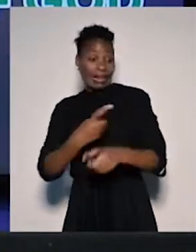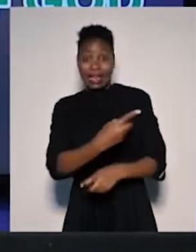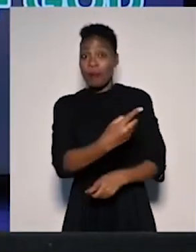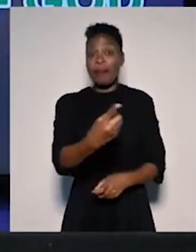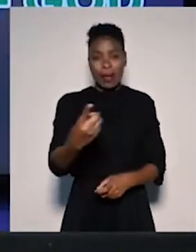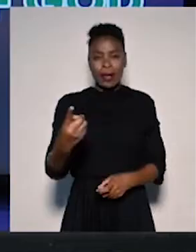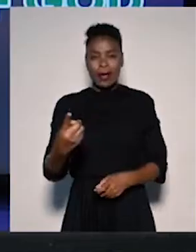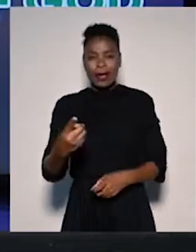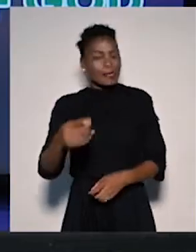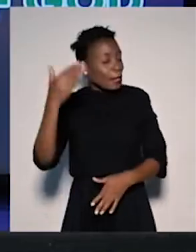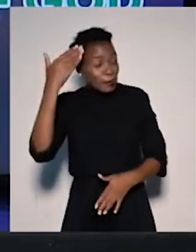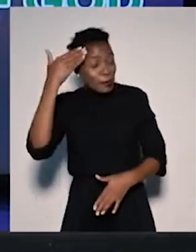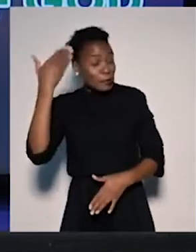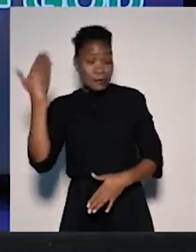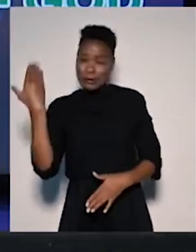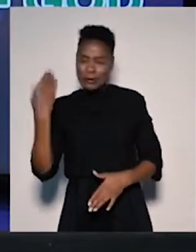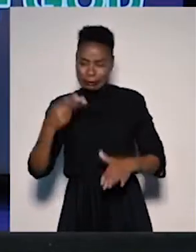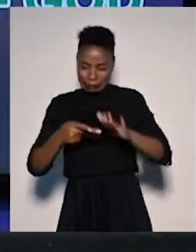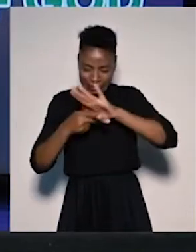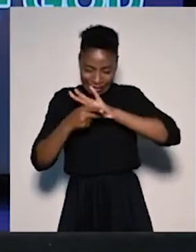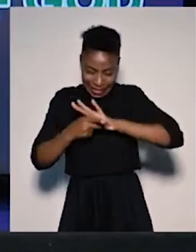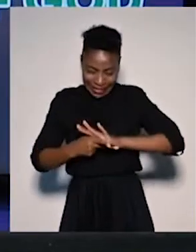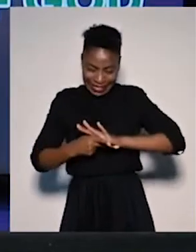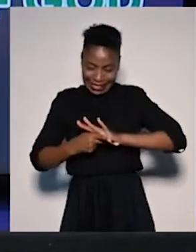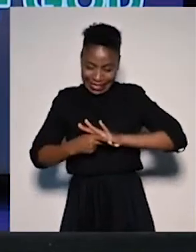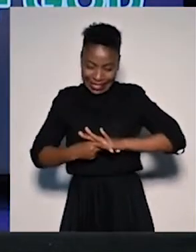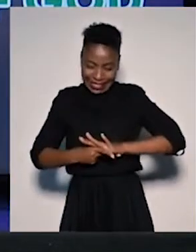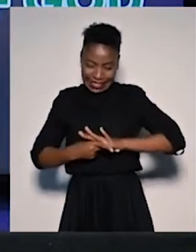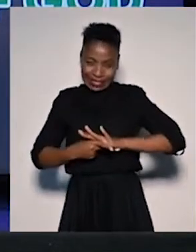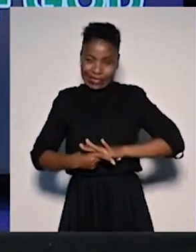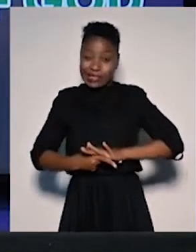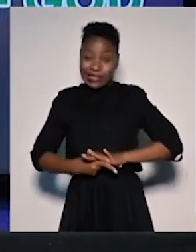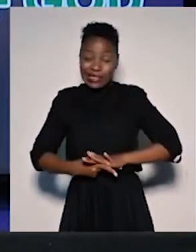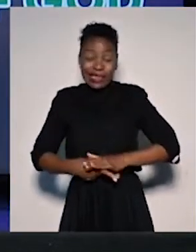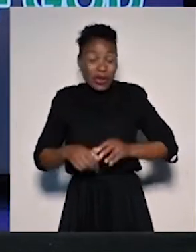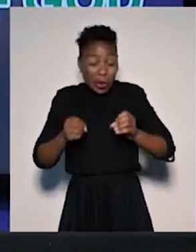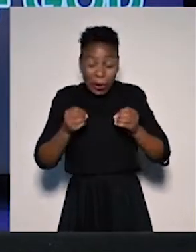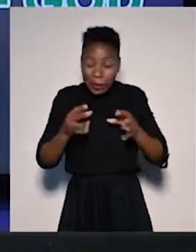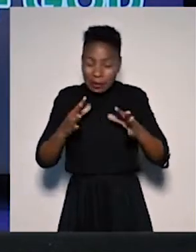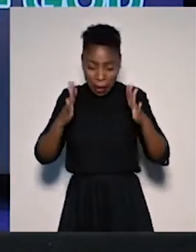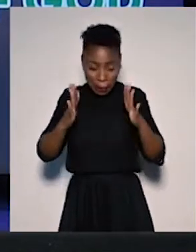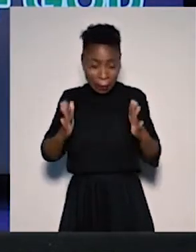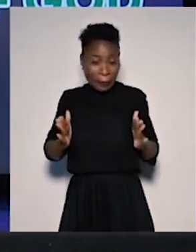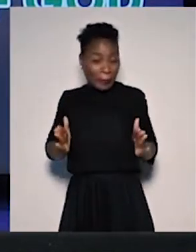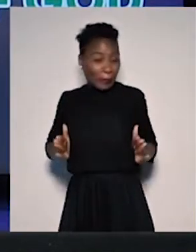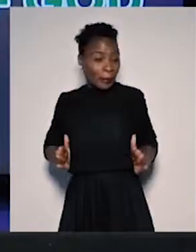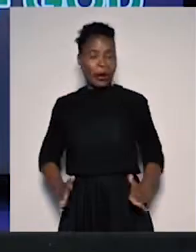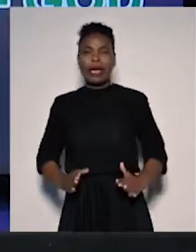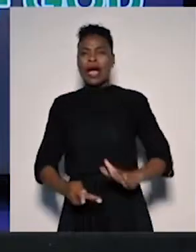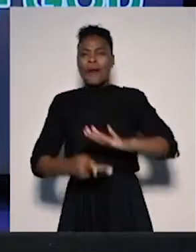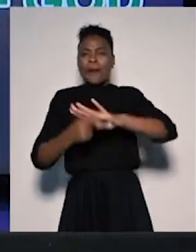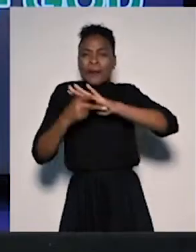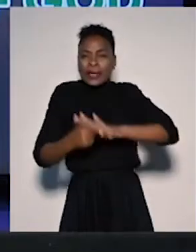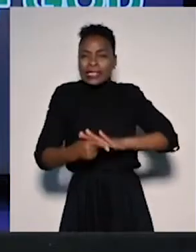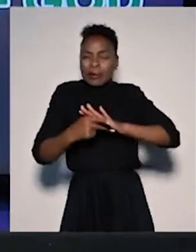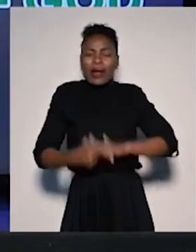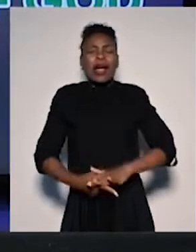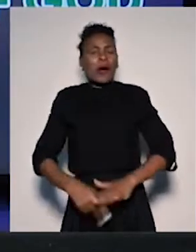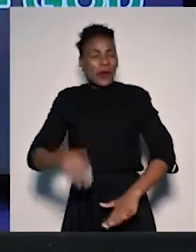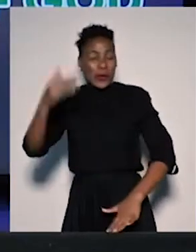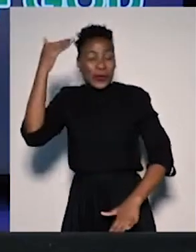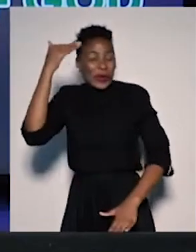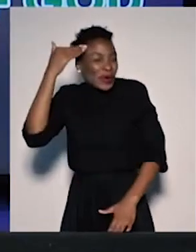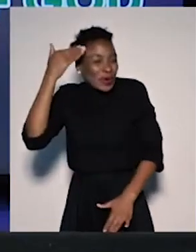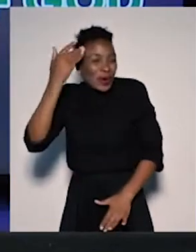They don't know what they are pressuring me for. You know, many times as human beings, we put pressure on things that we don't know why. We don't know